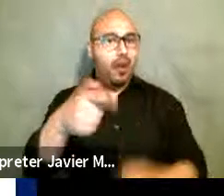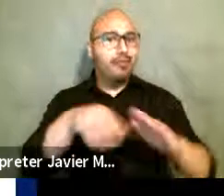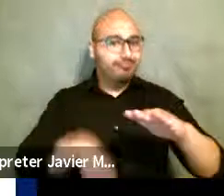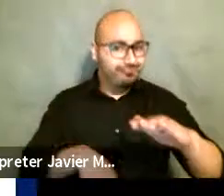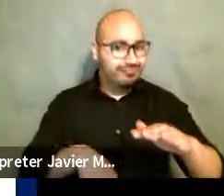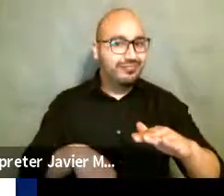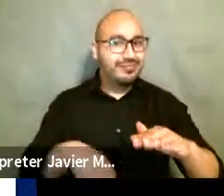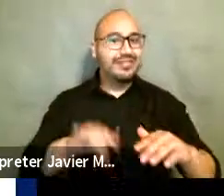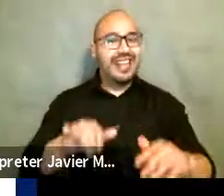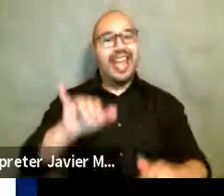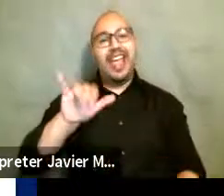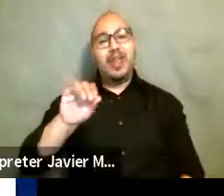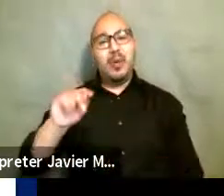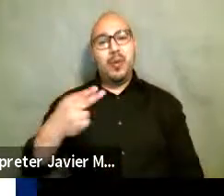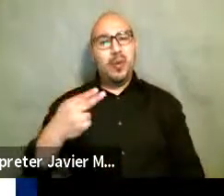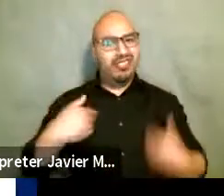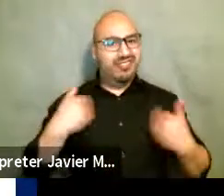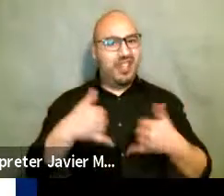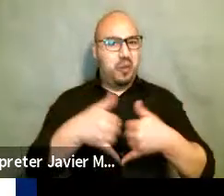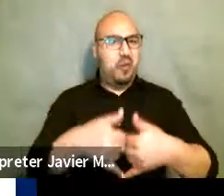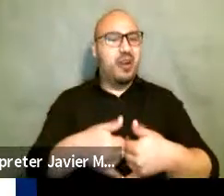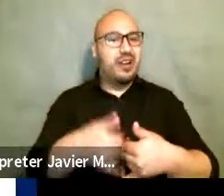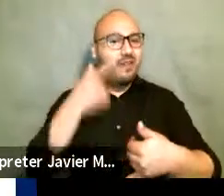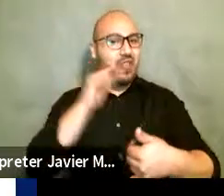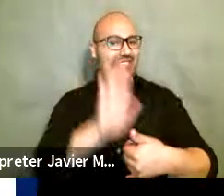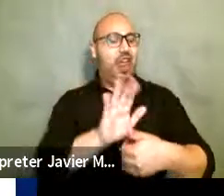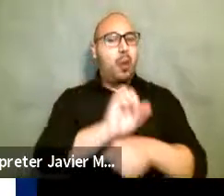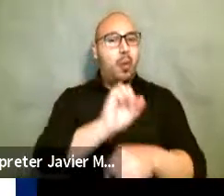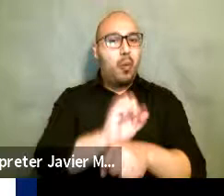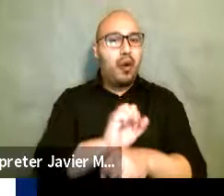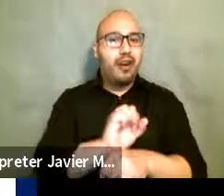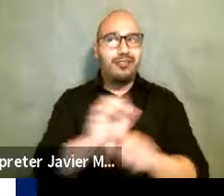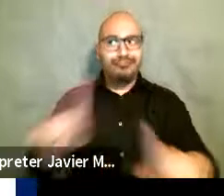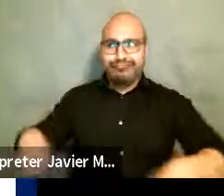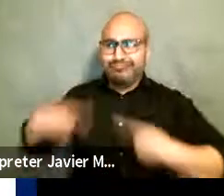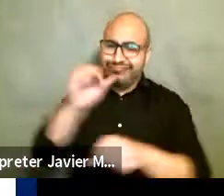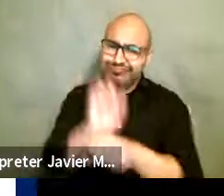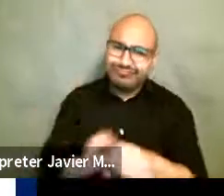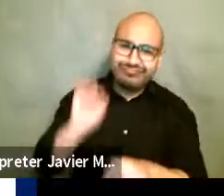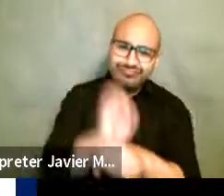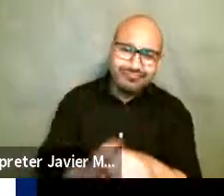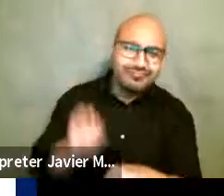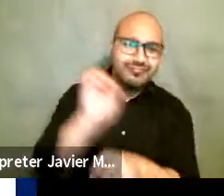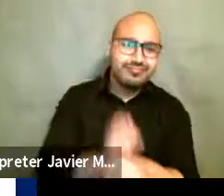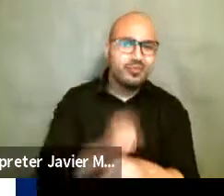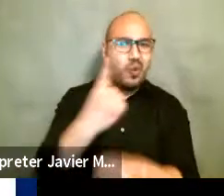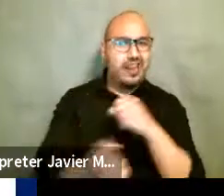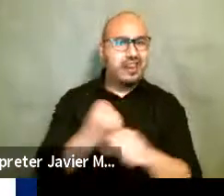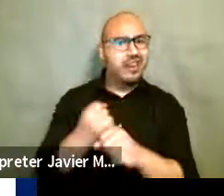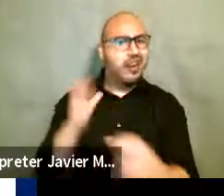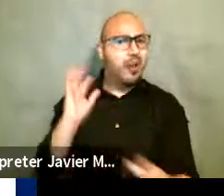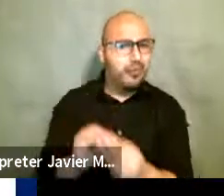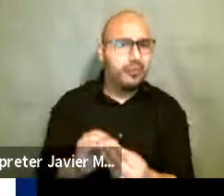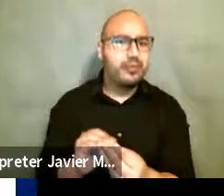awards, for work that they have done diligently over the past year or